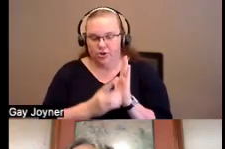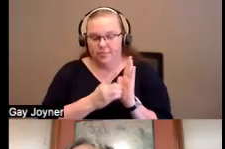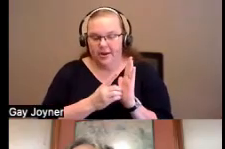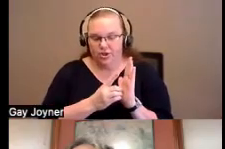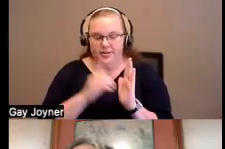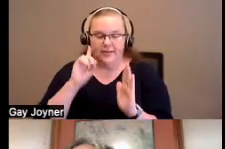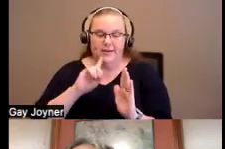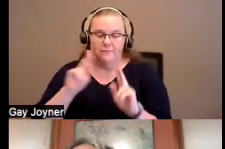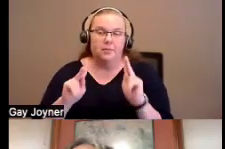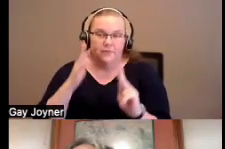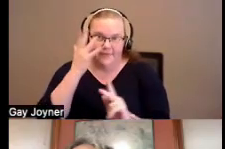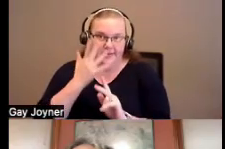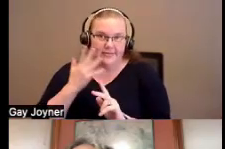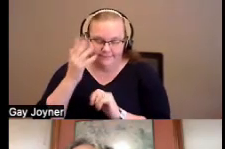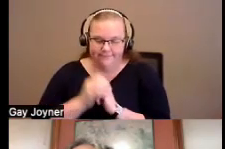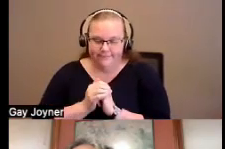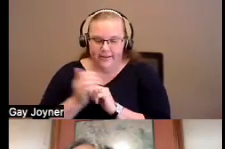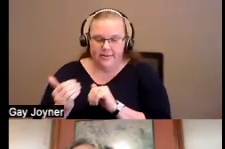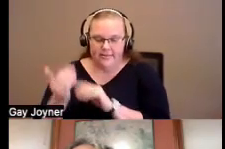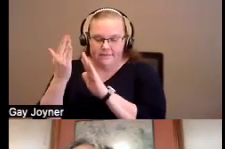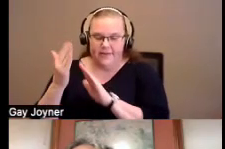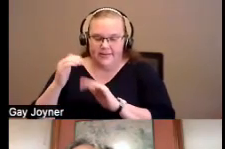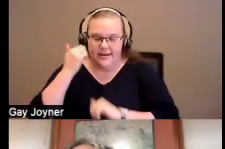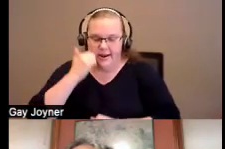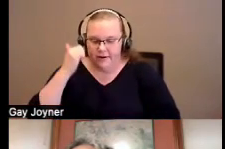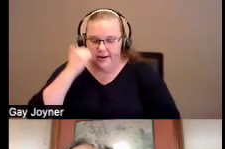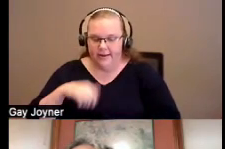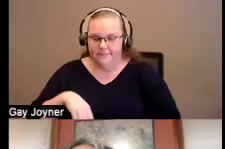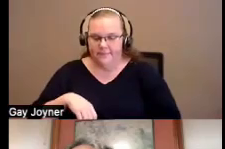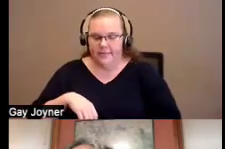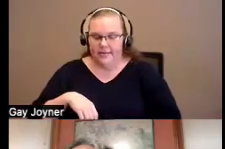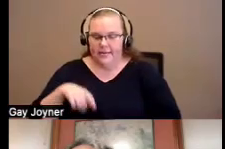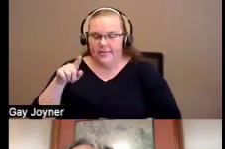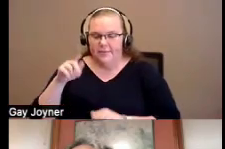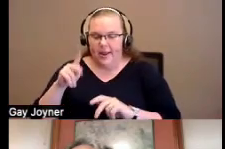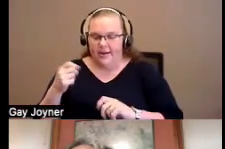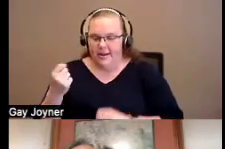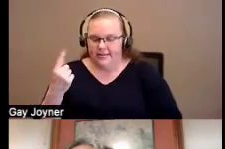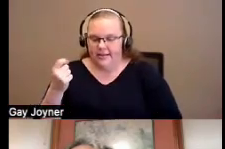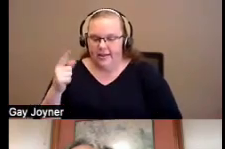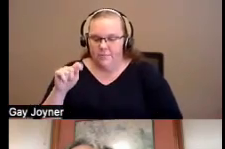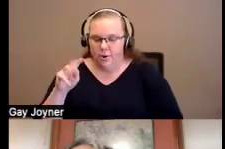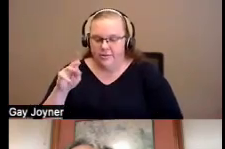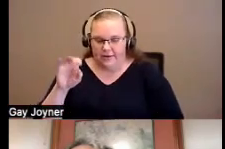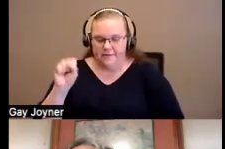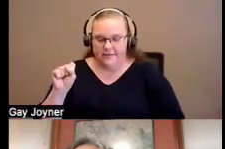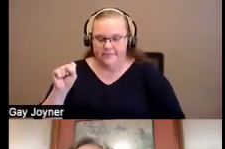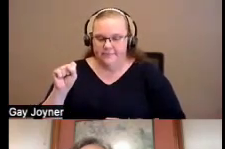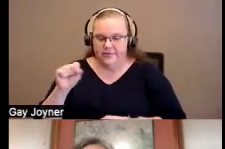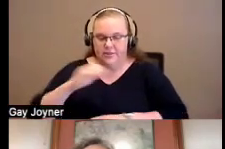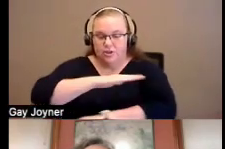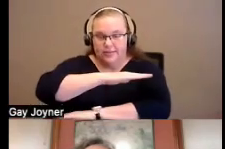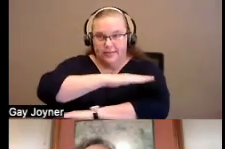about discrimination that deaf people face. They face it every day. The painting has 11